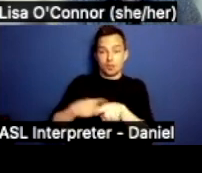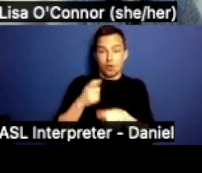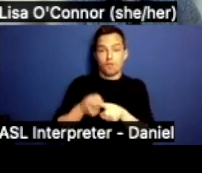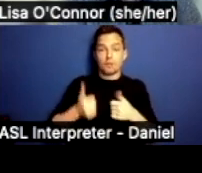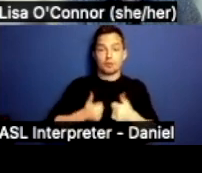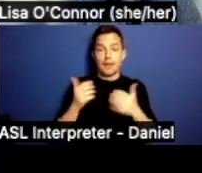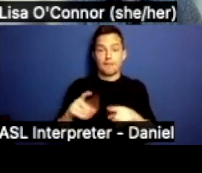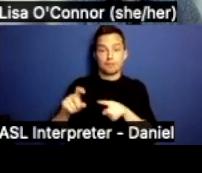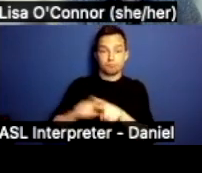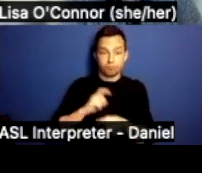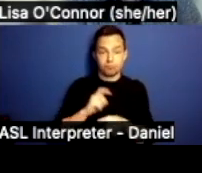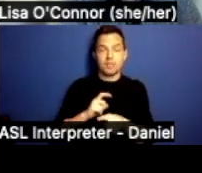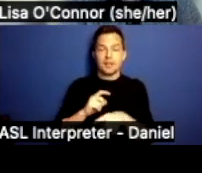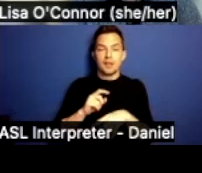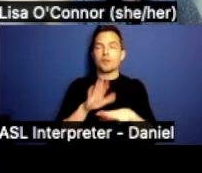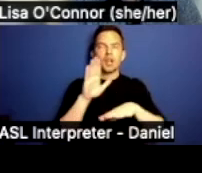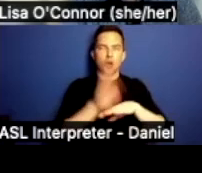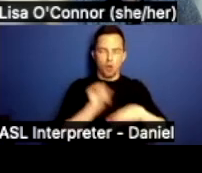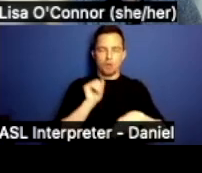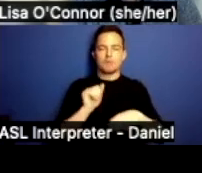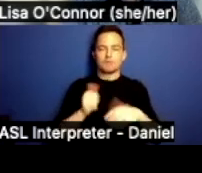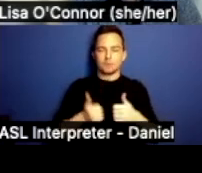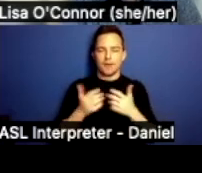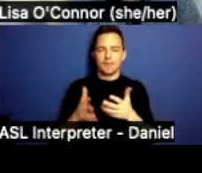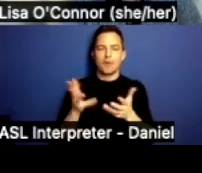do more deep listening, and to do that even